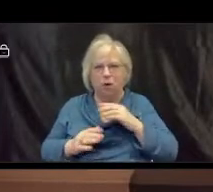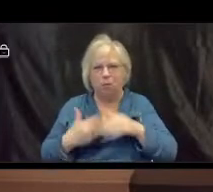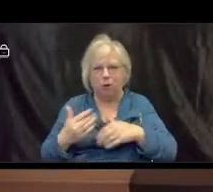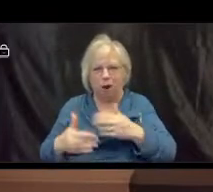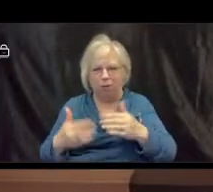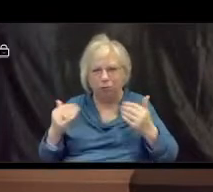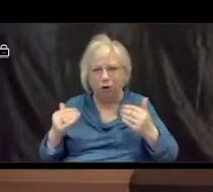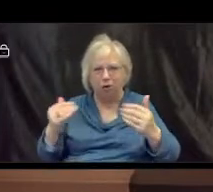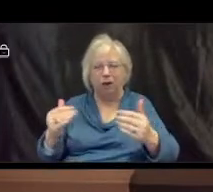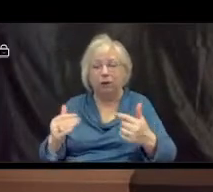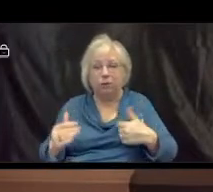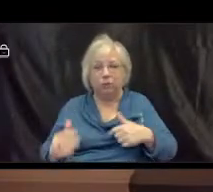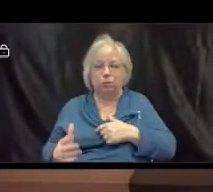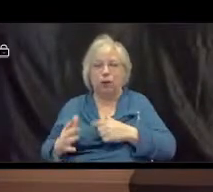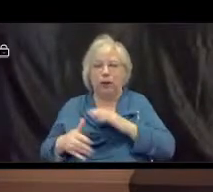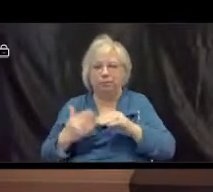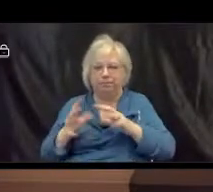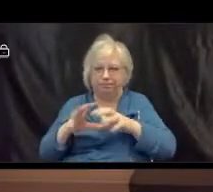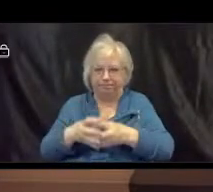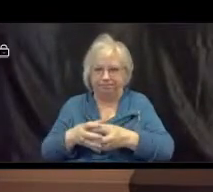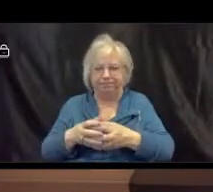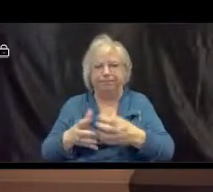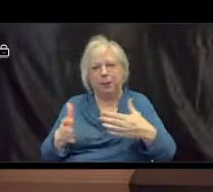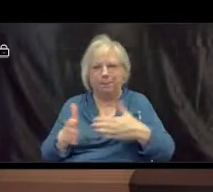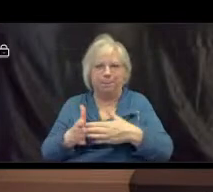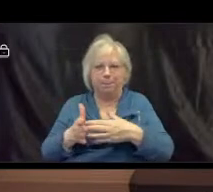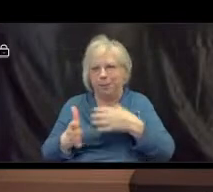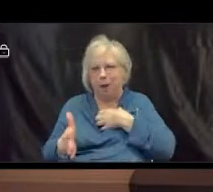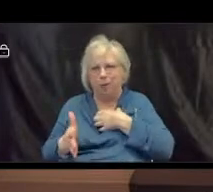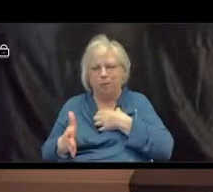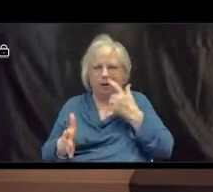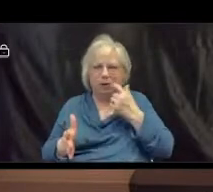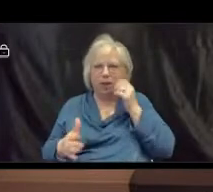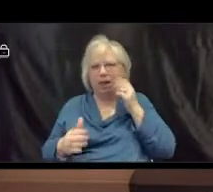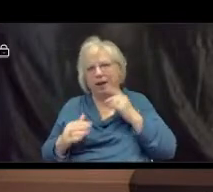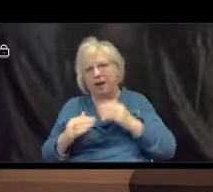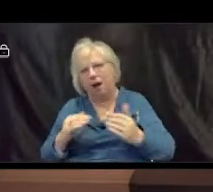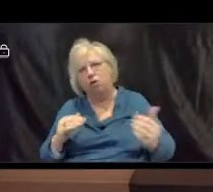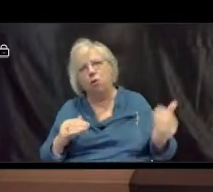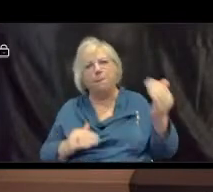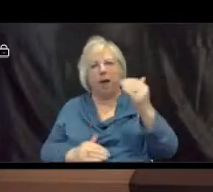We're in opposition to this because we think he's kind of overbuilding,